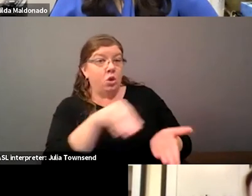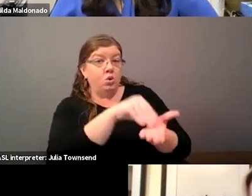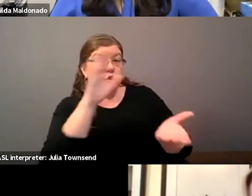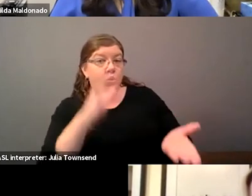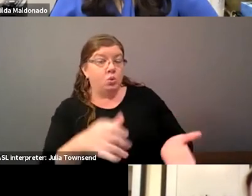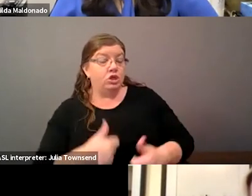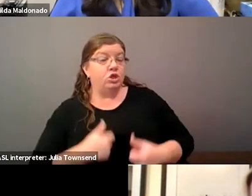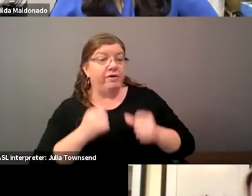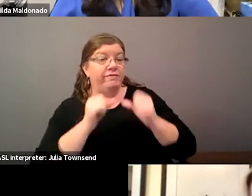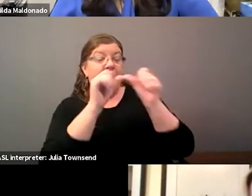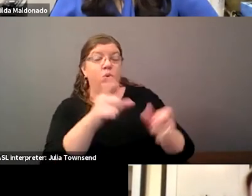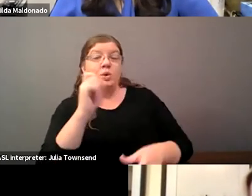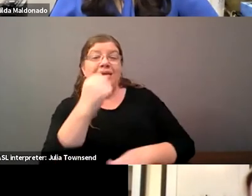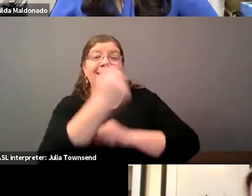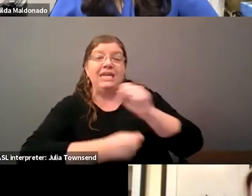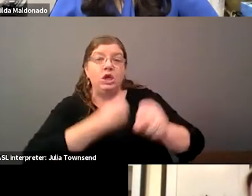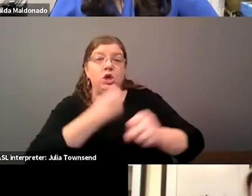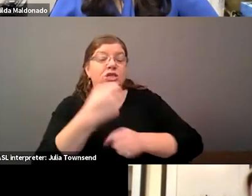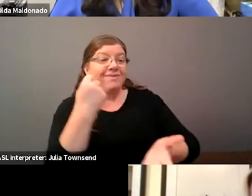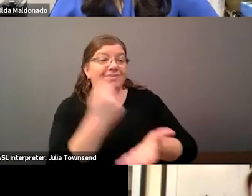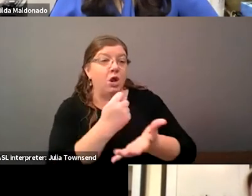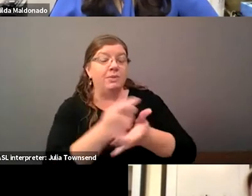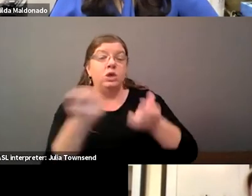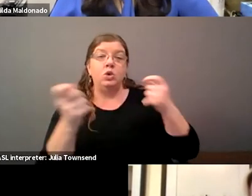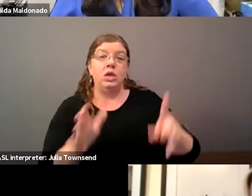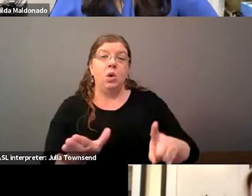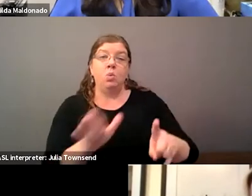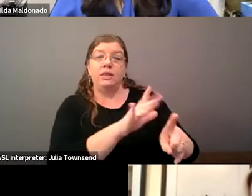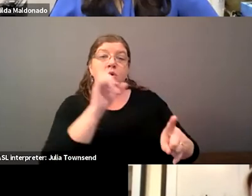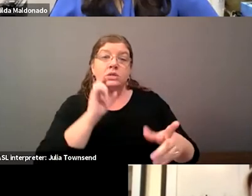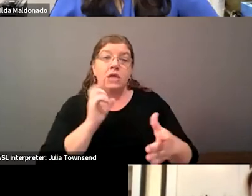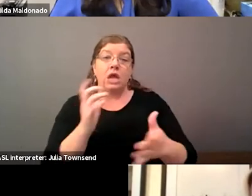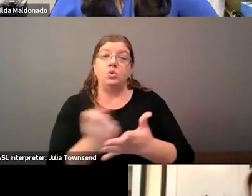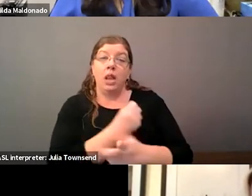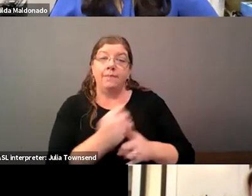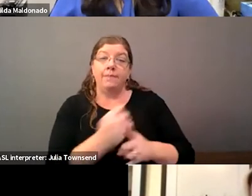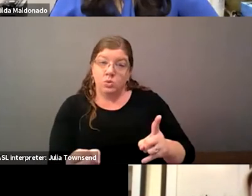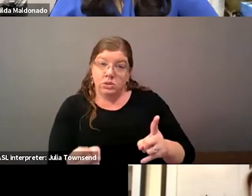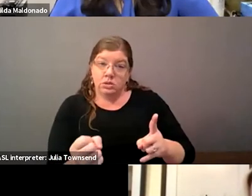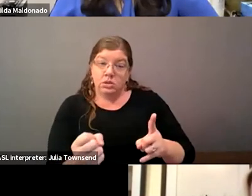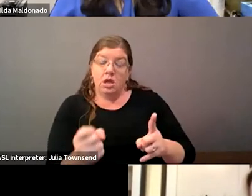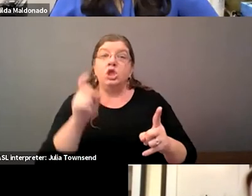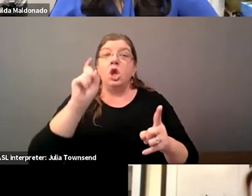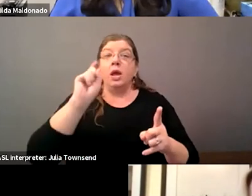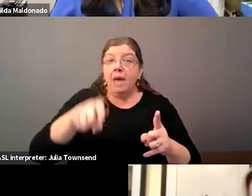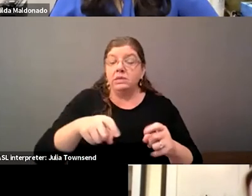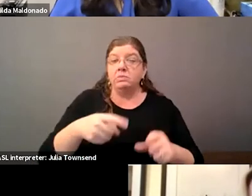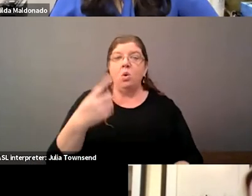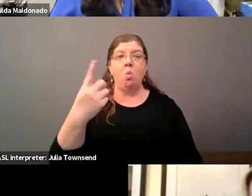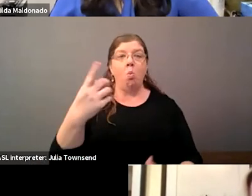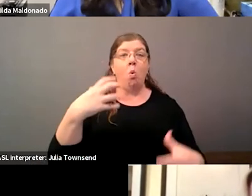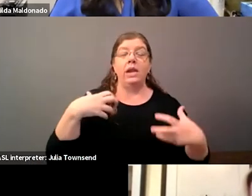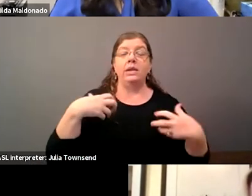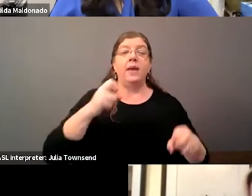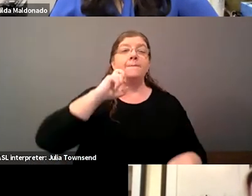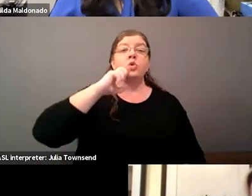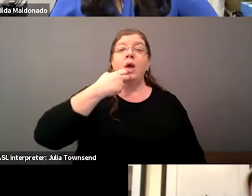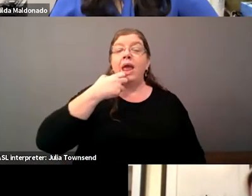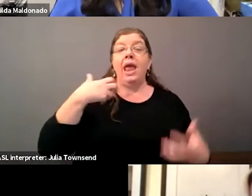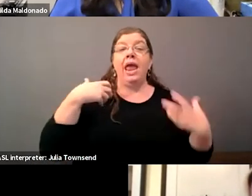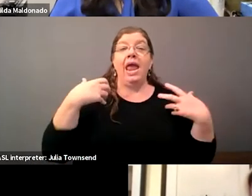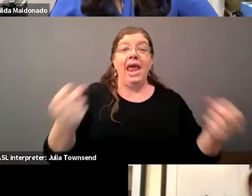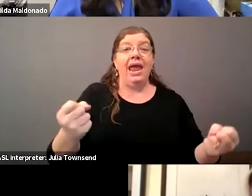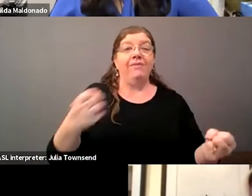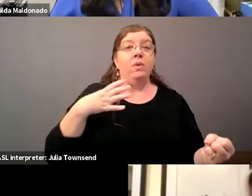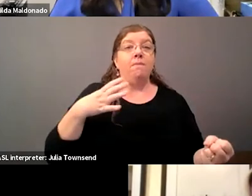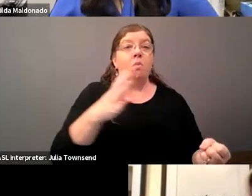of therapy to deal with their abuse there must be one brave board member who will pull this item